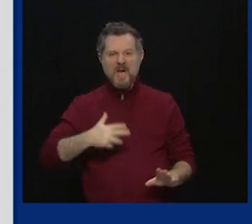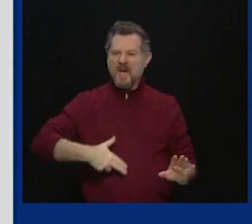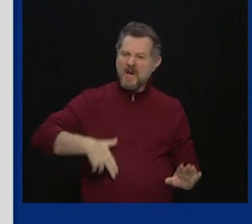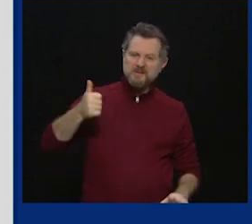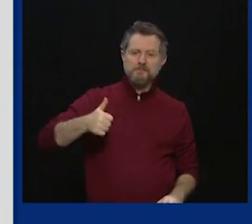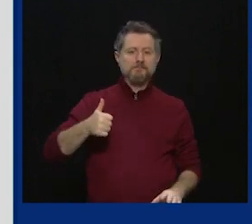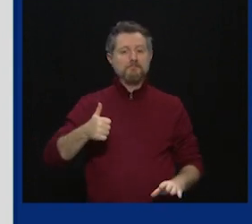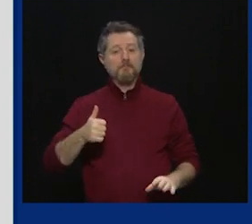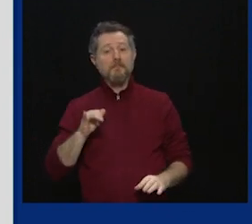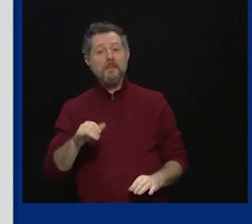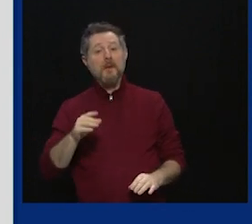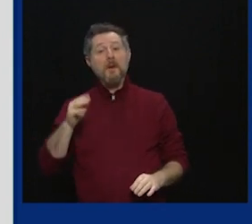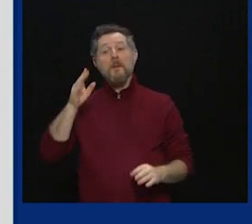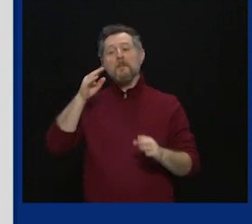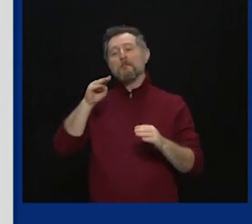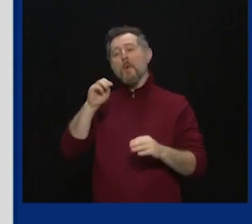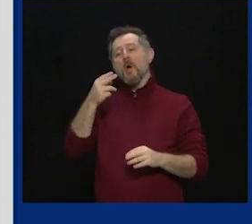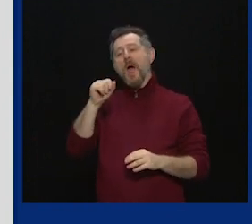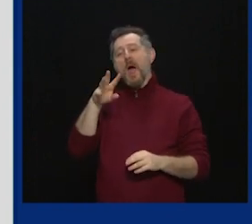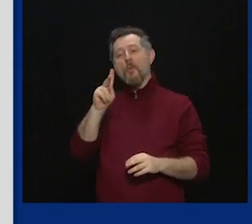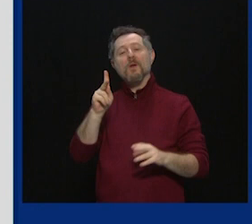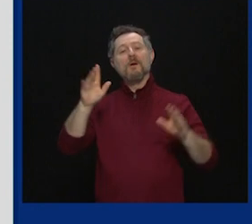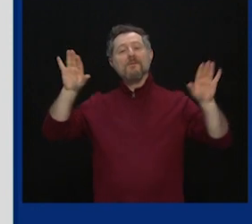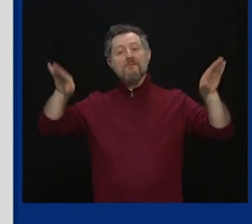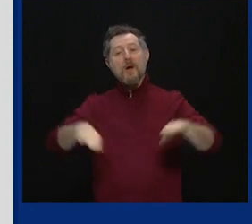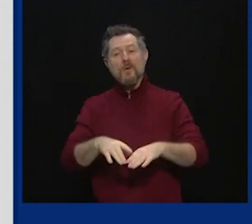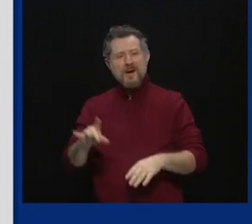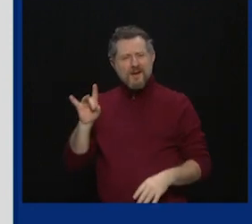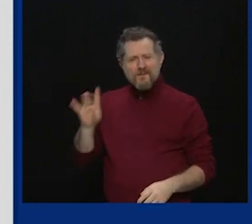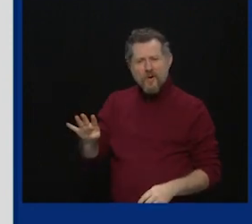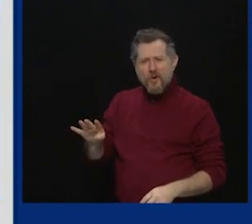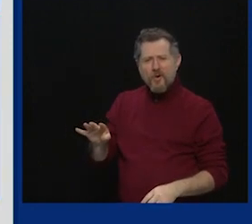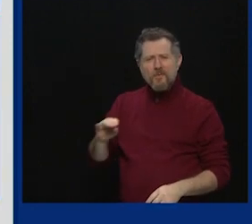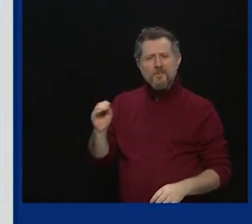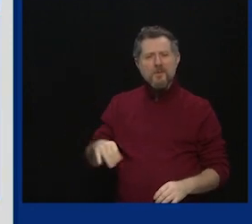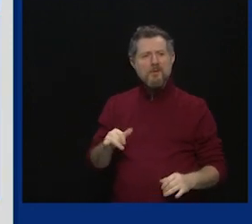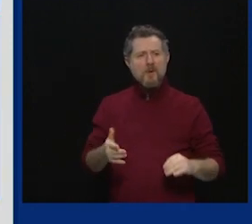74. So these are not trending in the right direction.